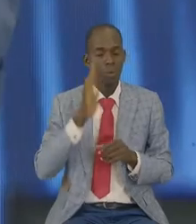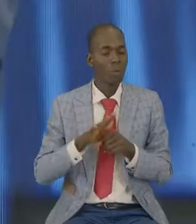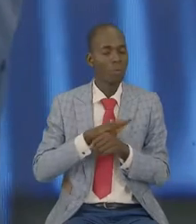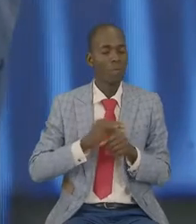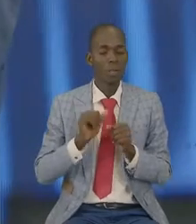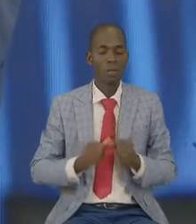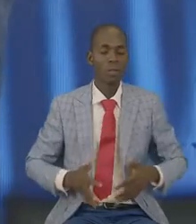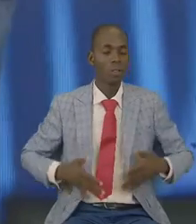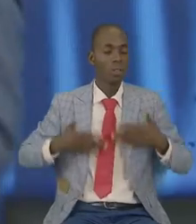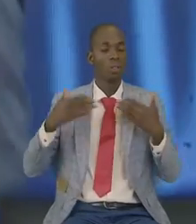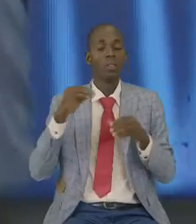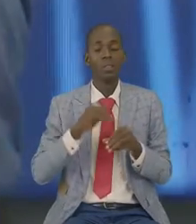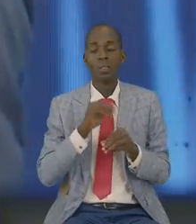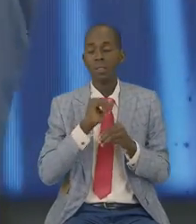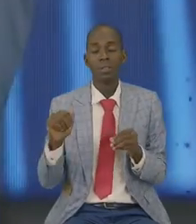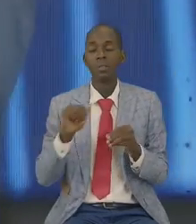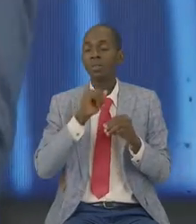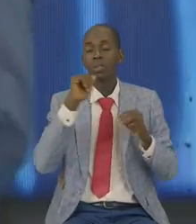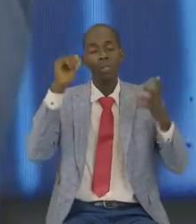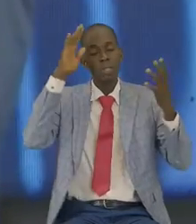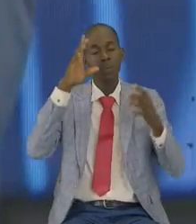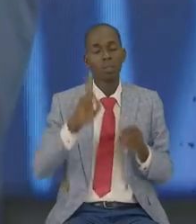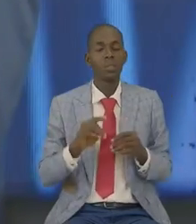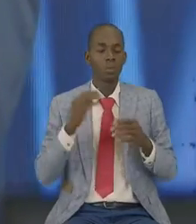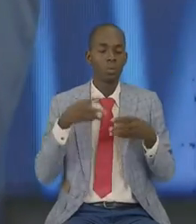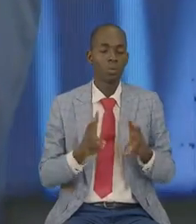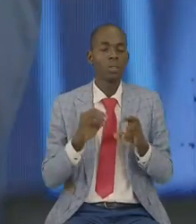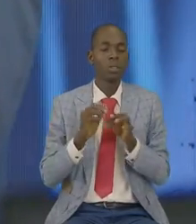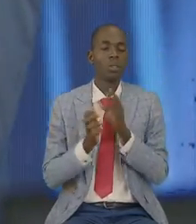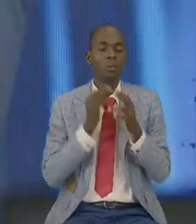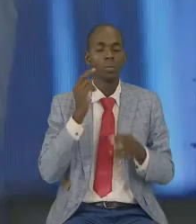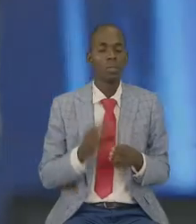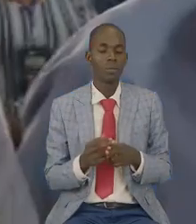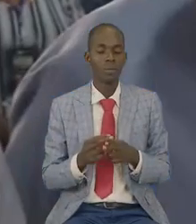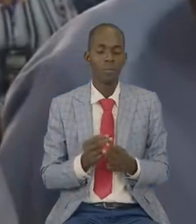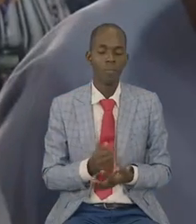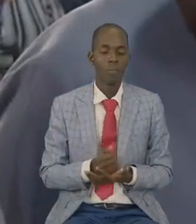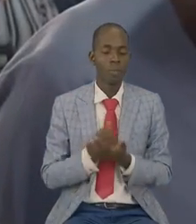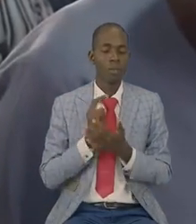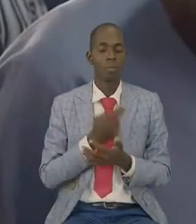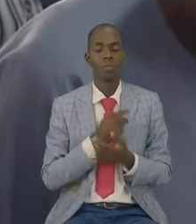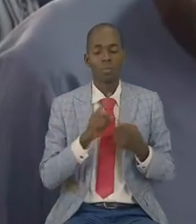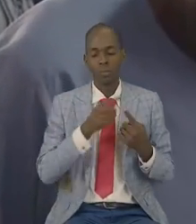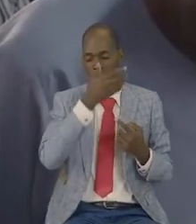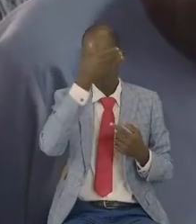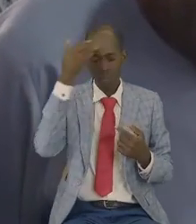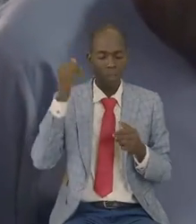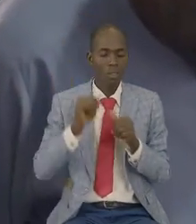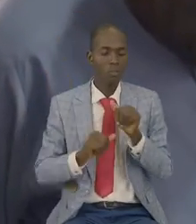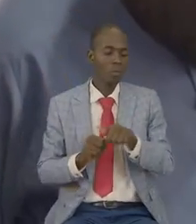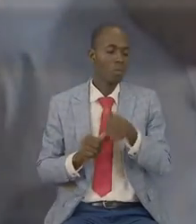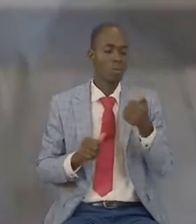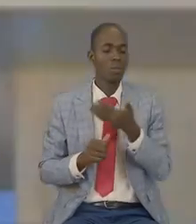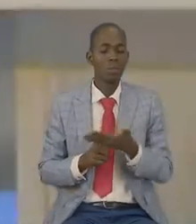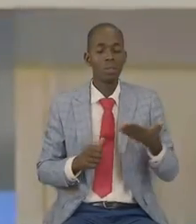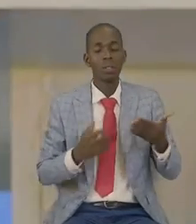an unprecedented manner, in Jesus' name. Help us to forget every other thing